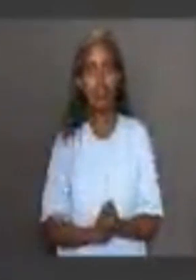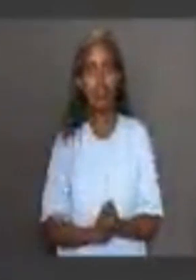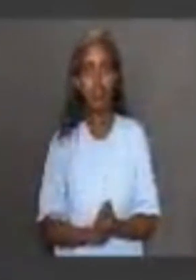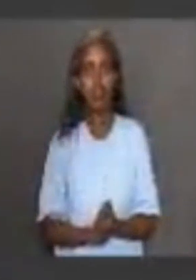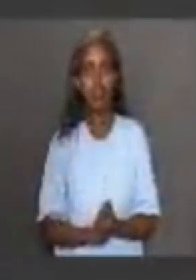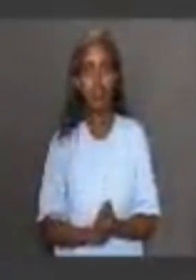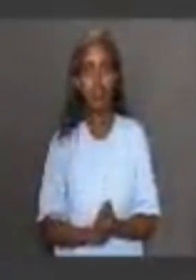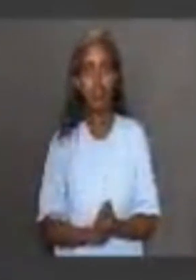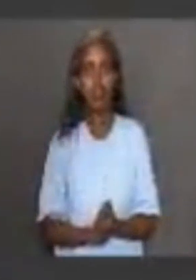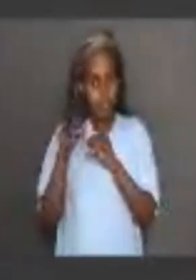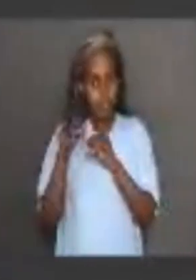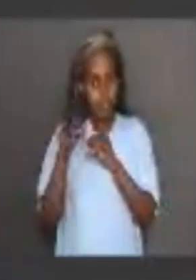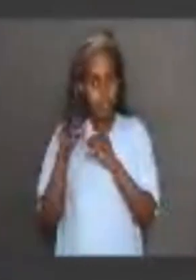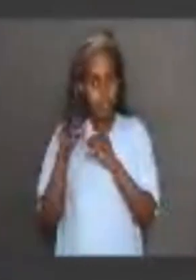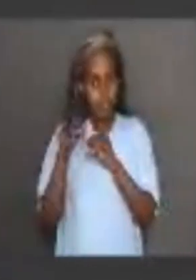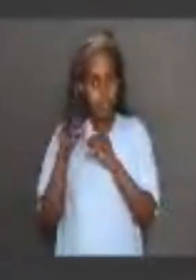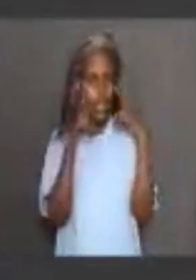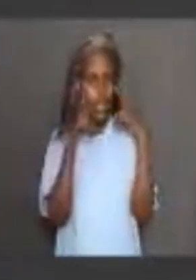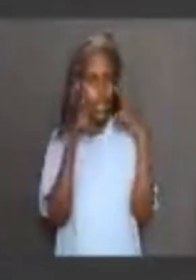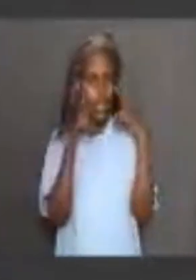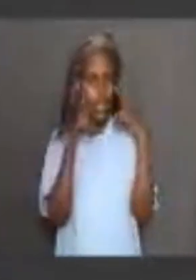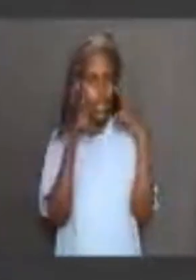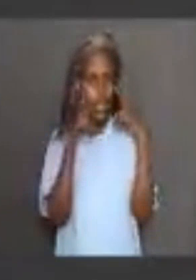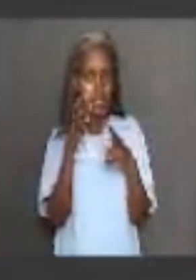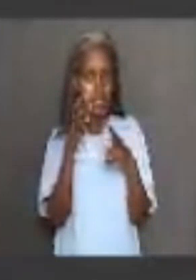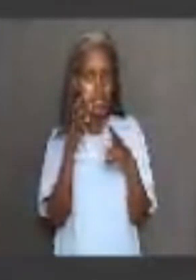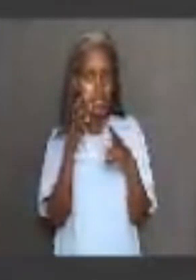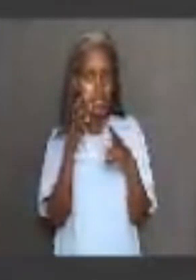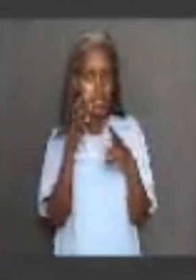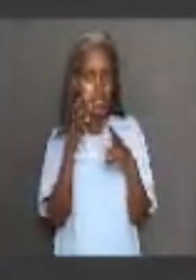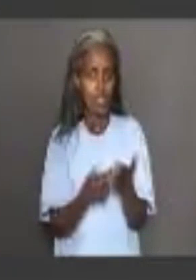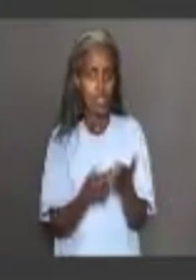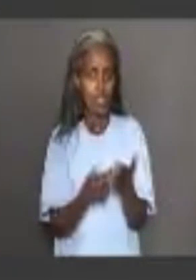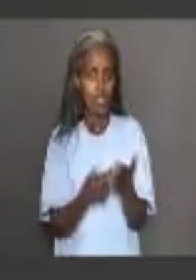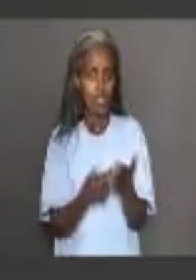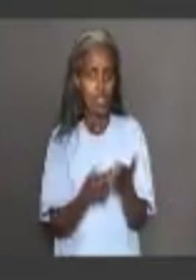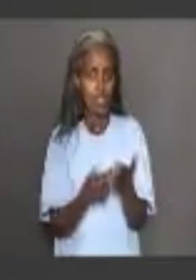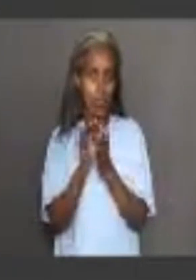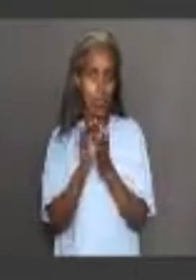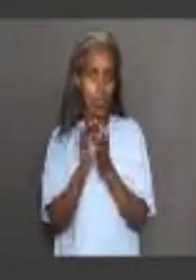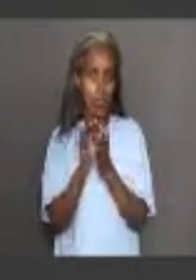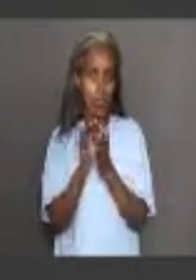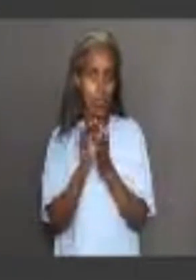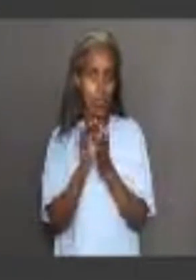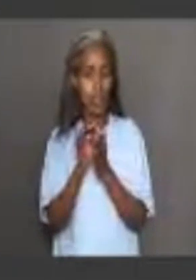Students, see if you can put these numbers in ascending order.